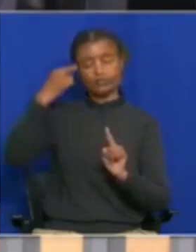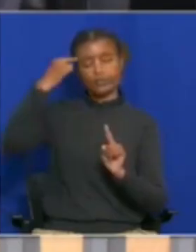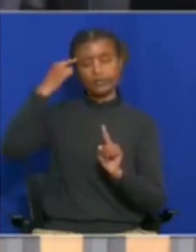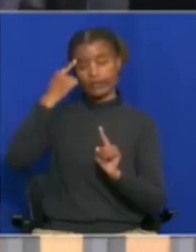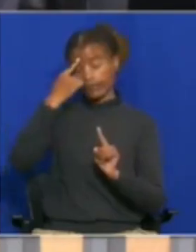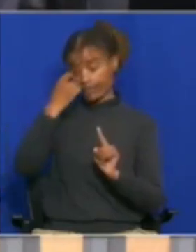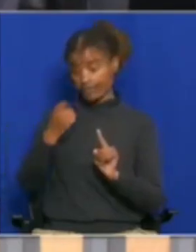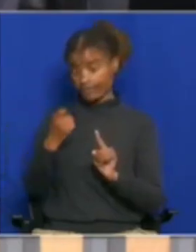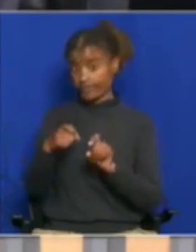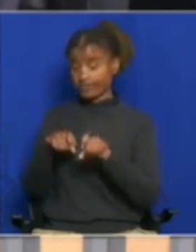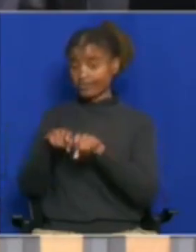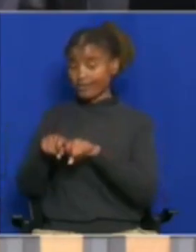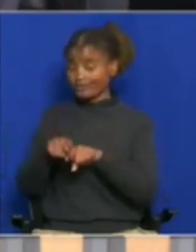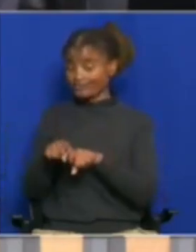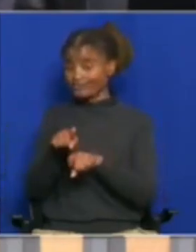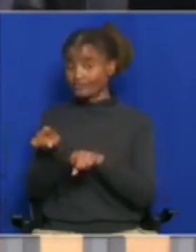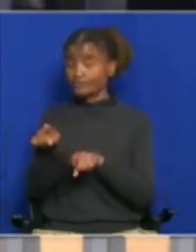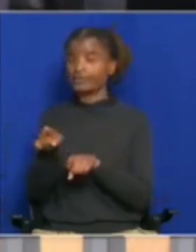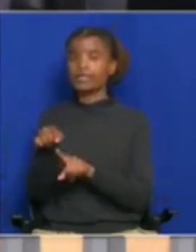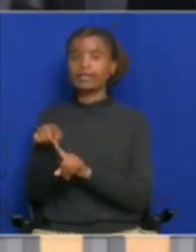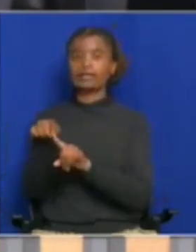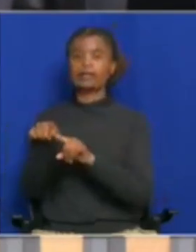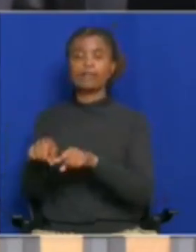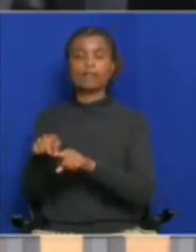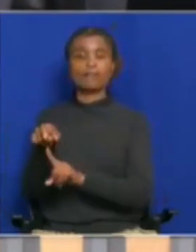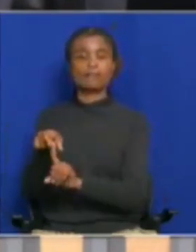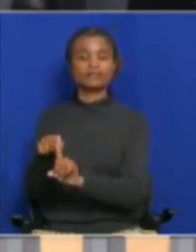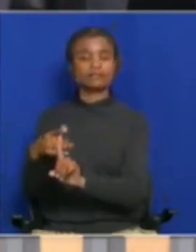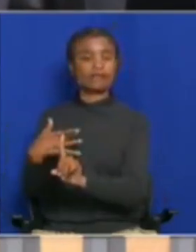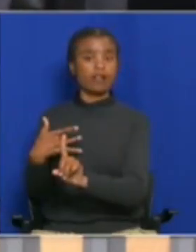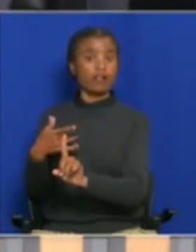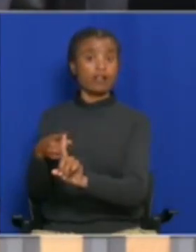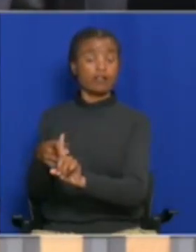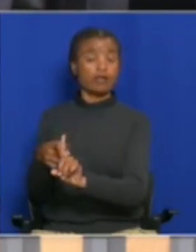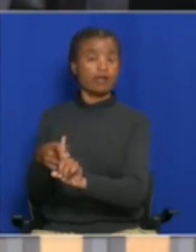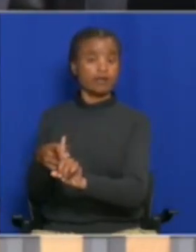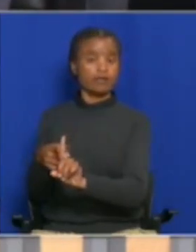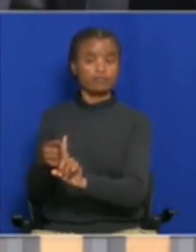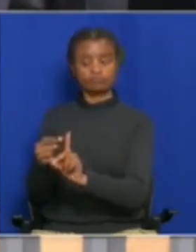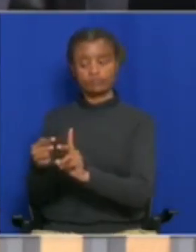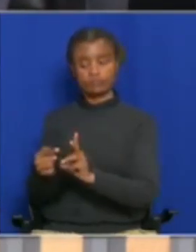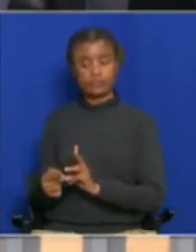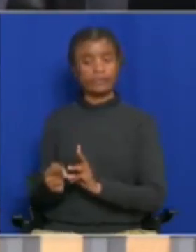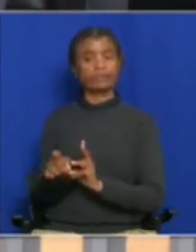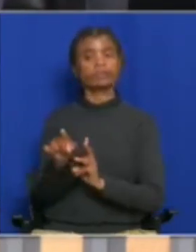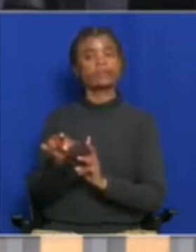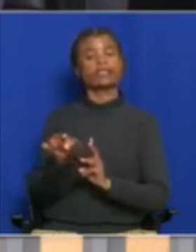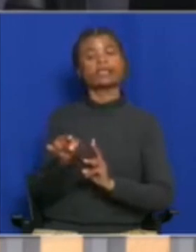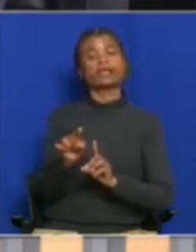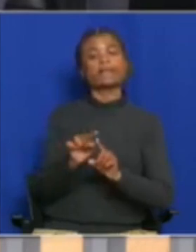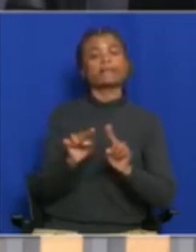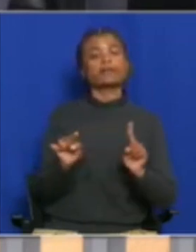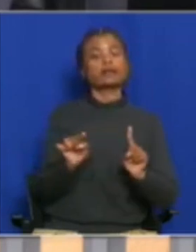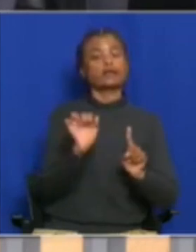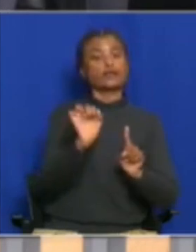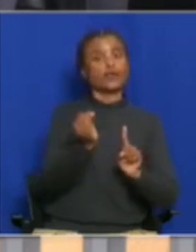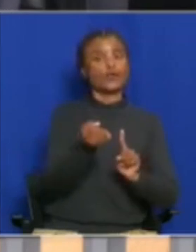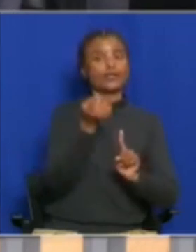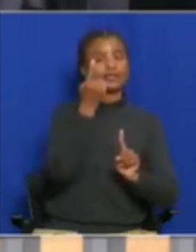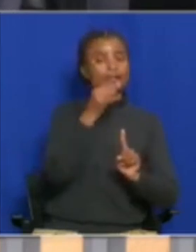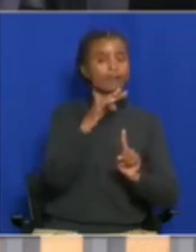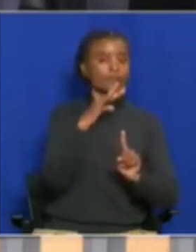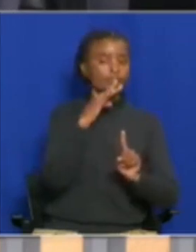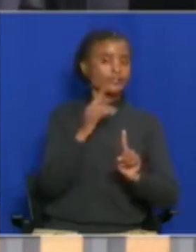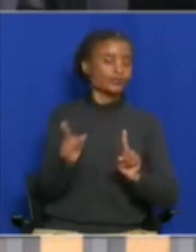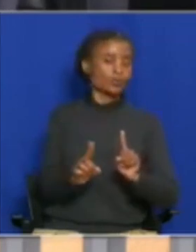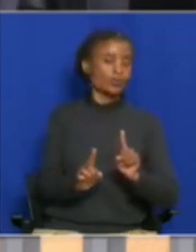reasonable, on your understanding, does not come into the equation. Because